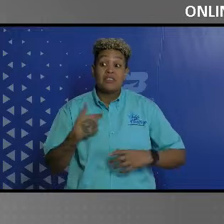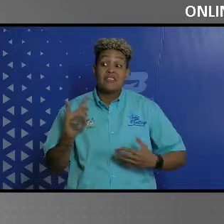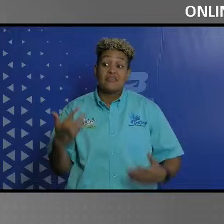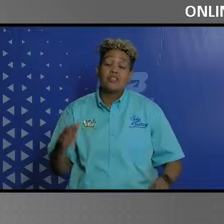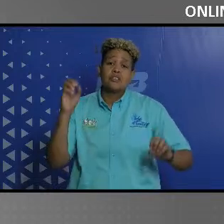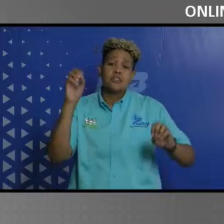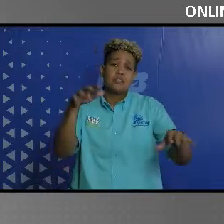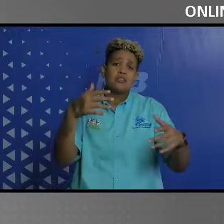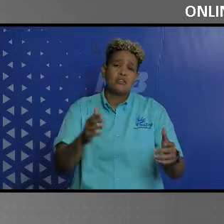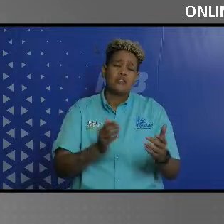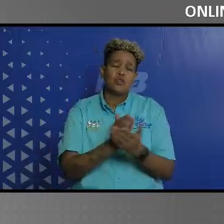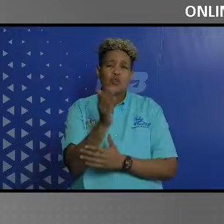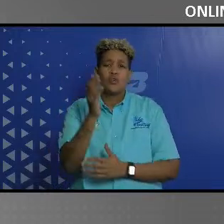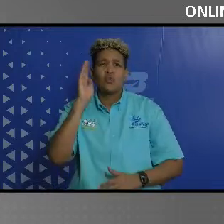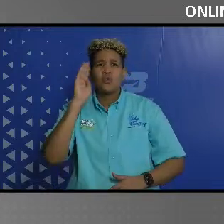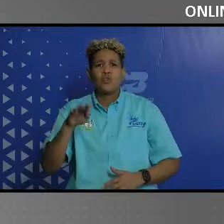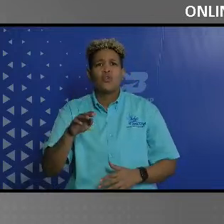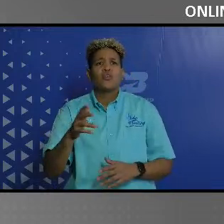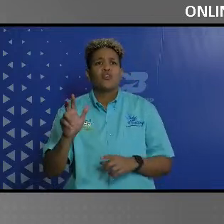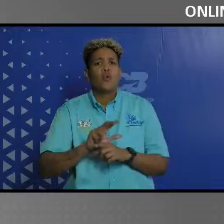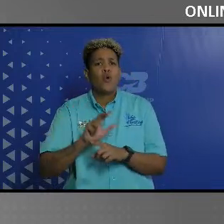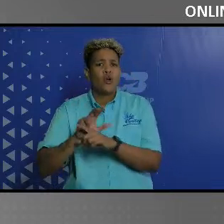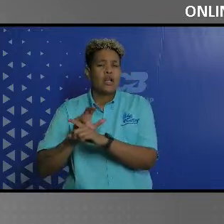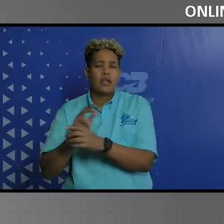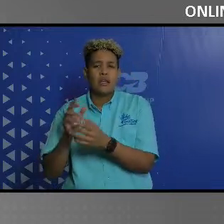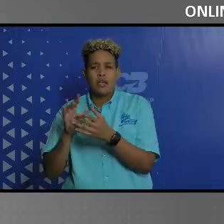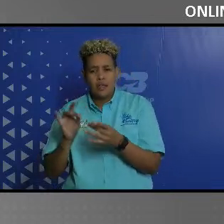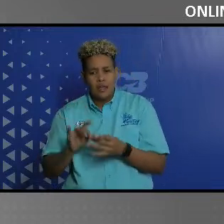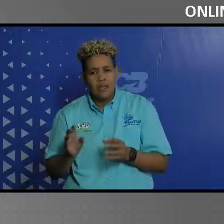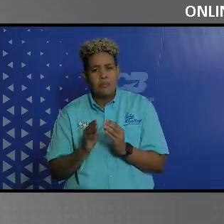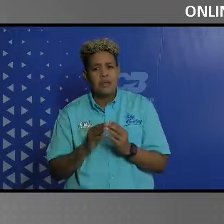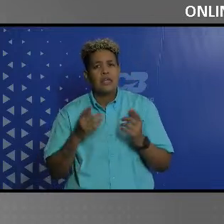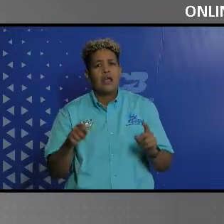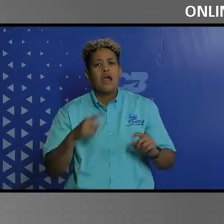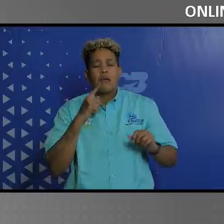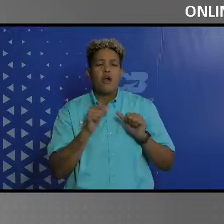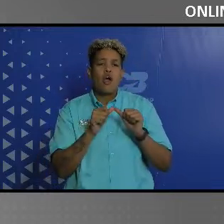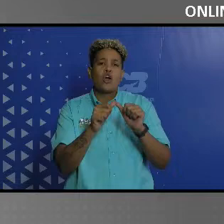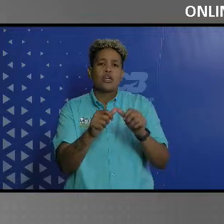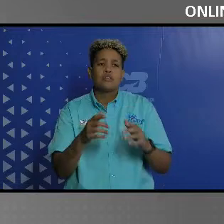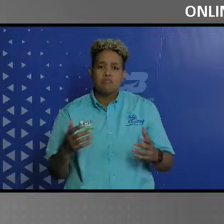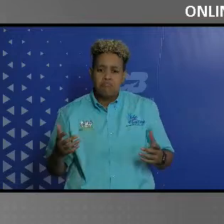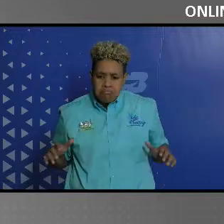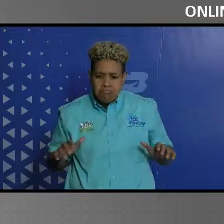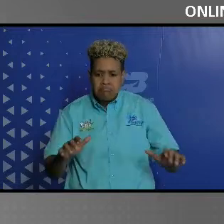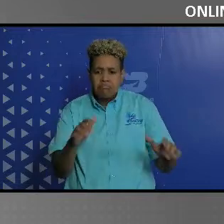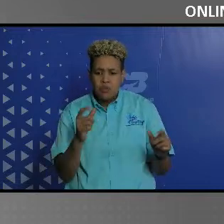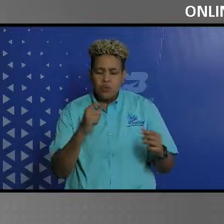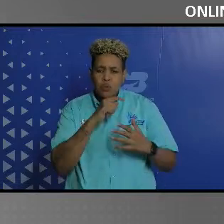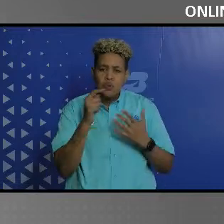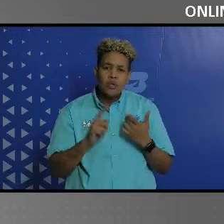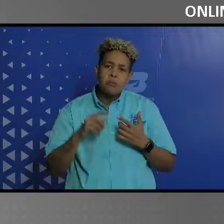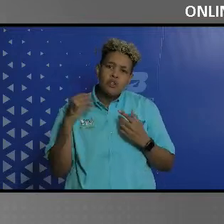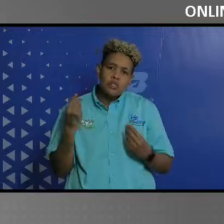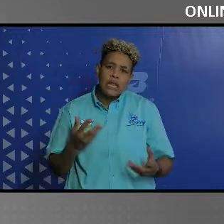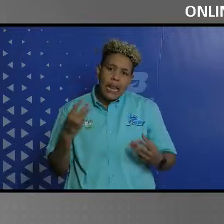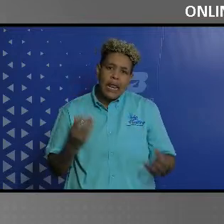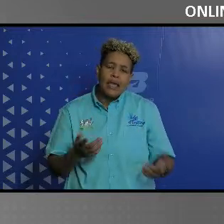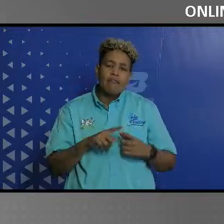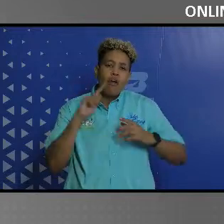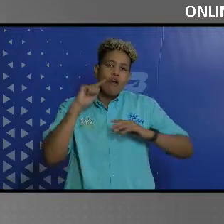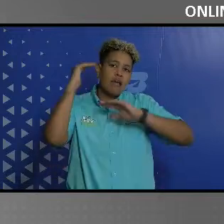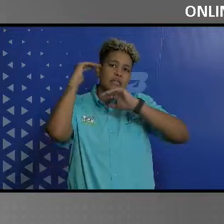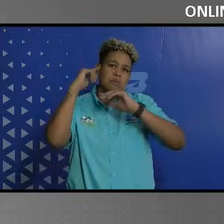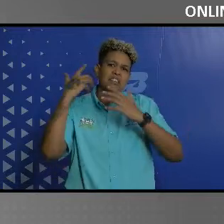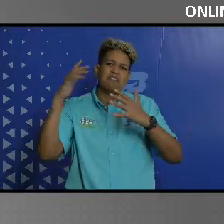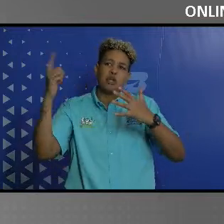done throughout all of the quarterly briefings, that there has been continued execution and delivery of